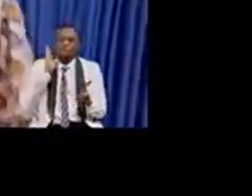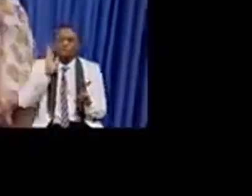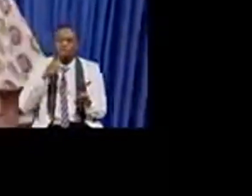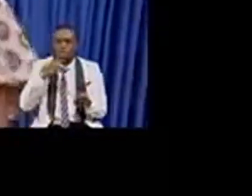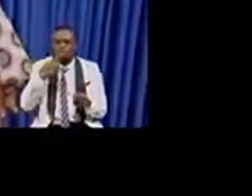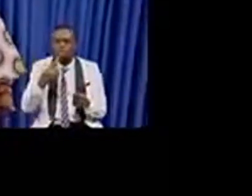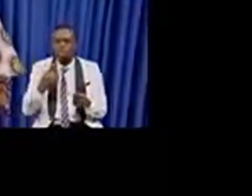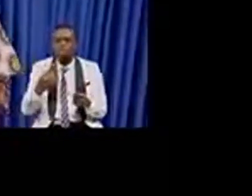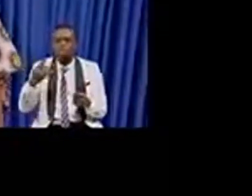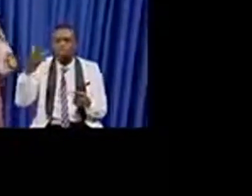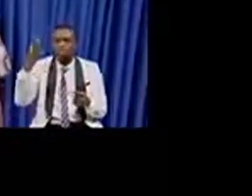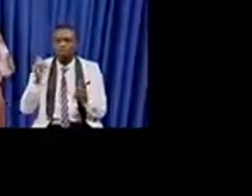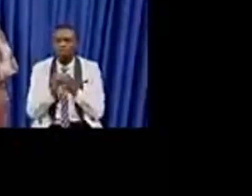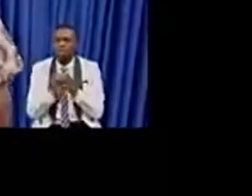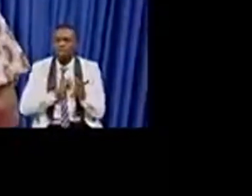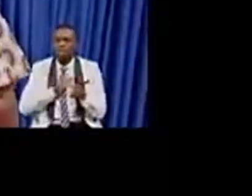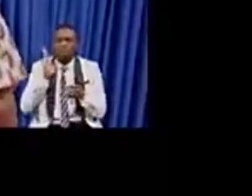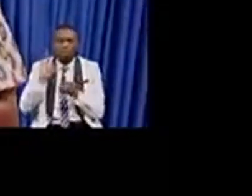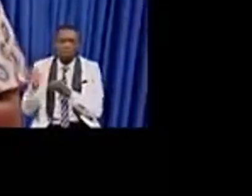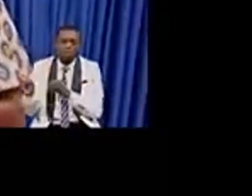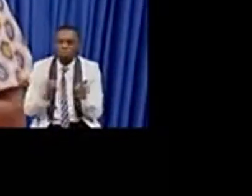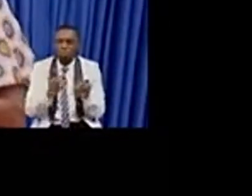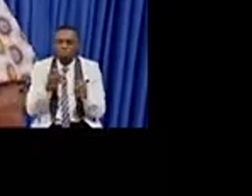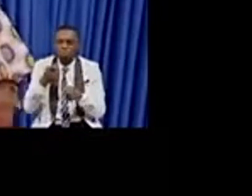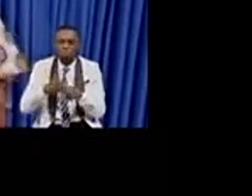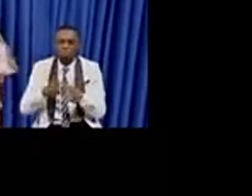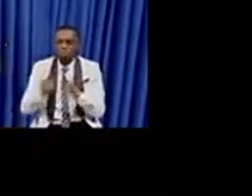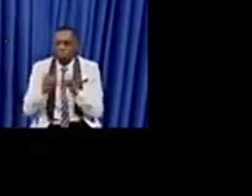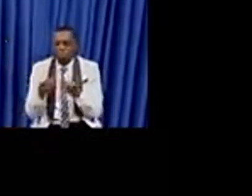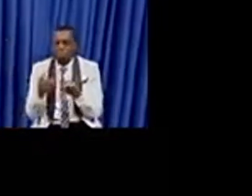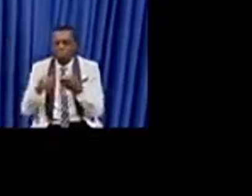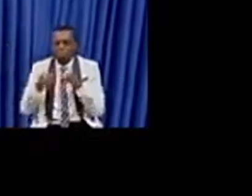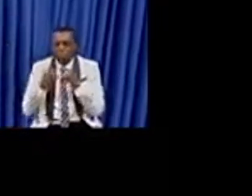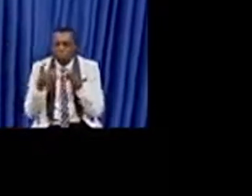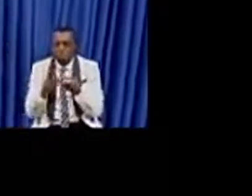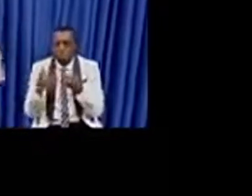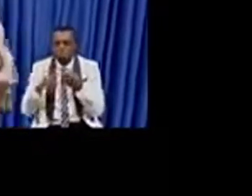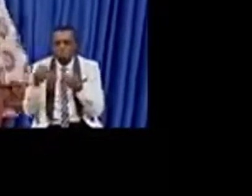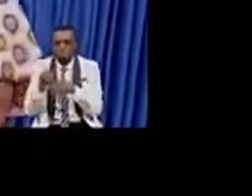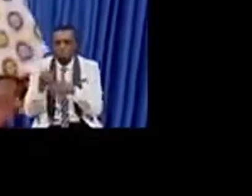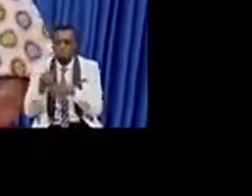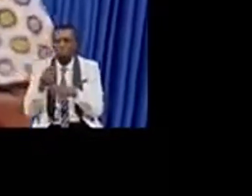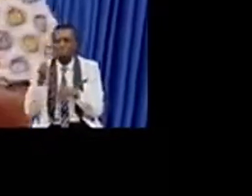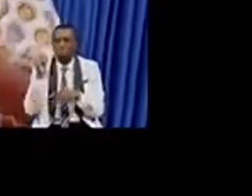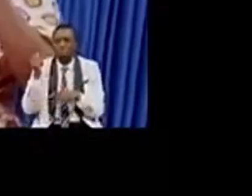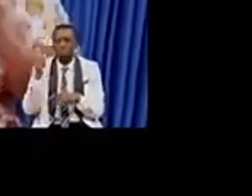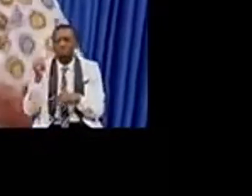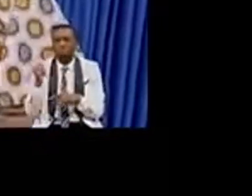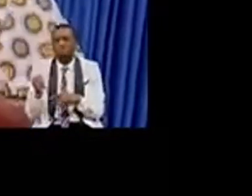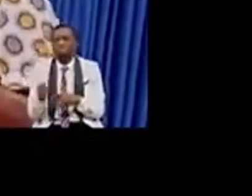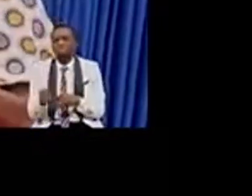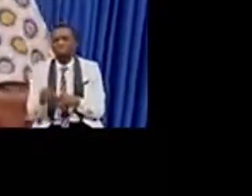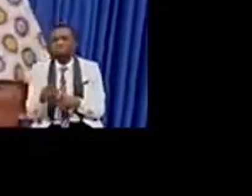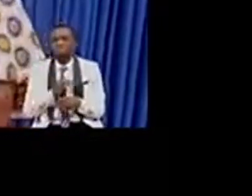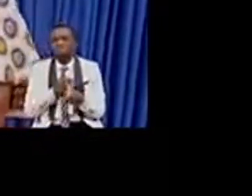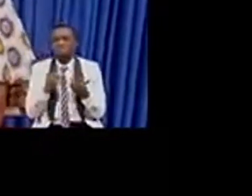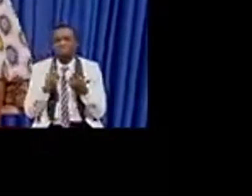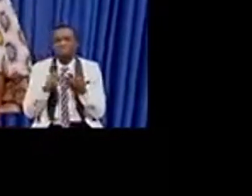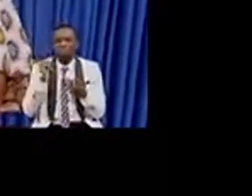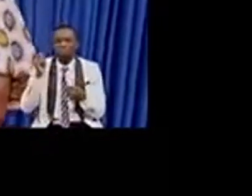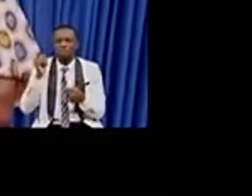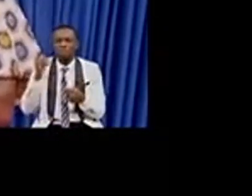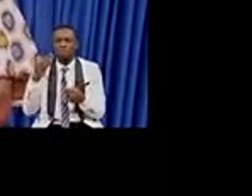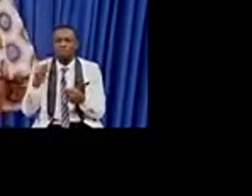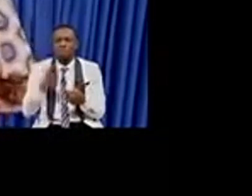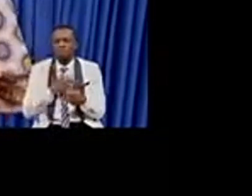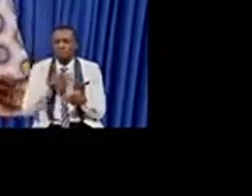give testimony. My name is Sister Gladys Omojola from Welfare District. I came to testify on behalf of